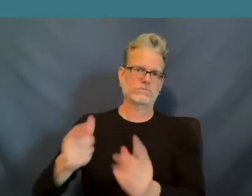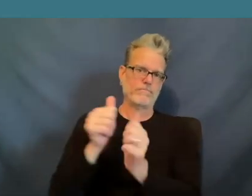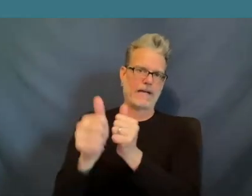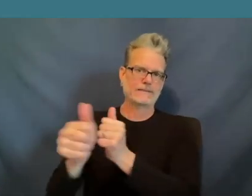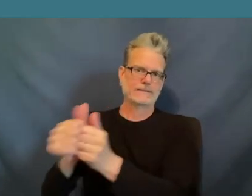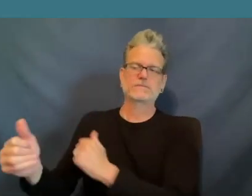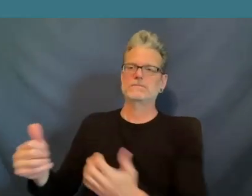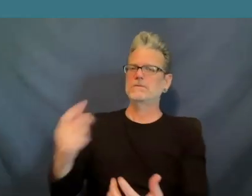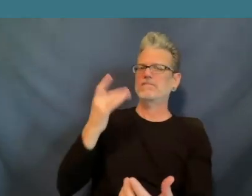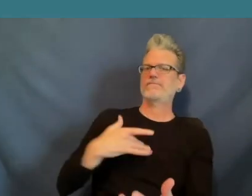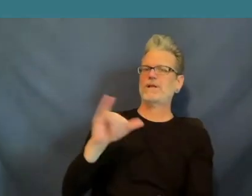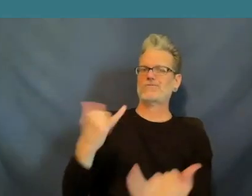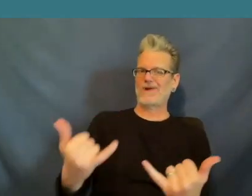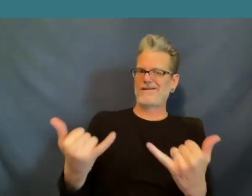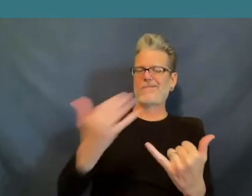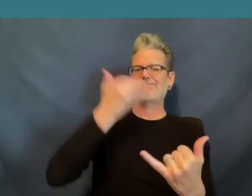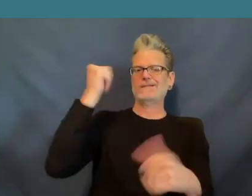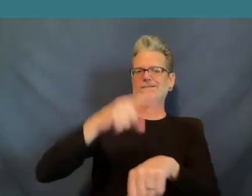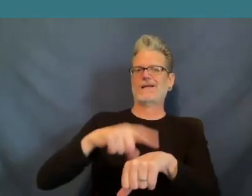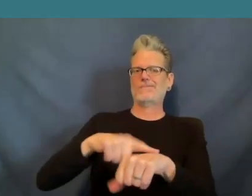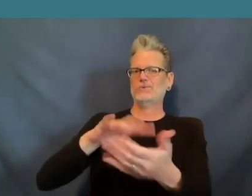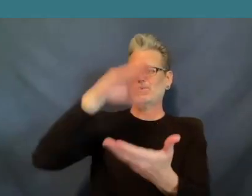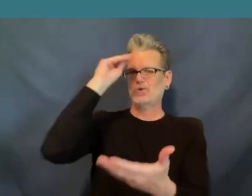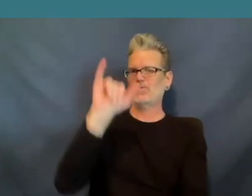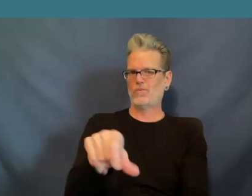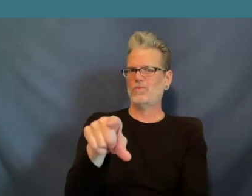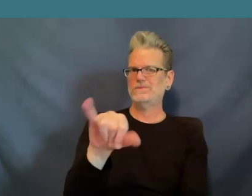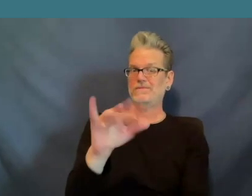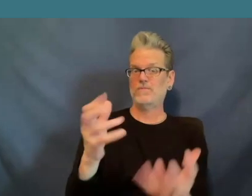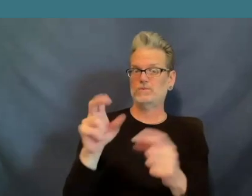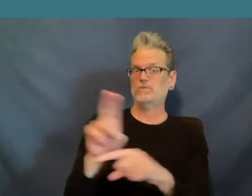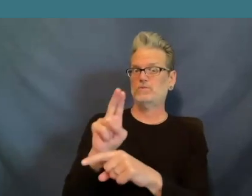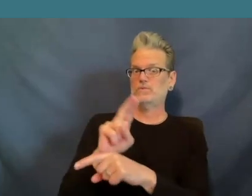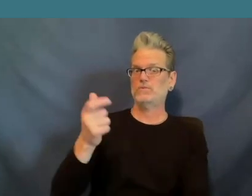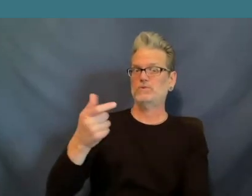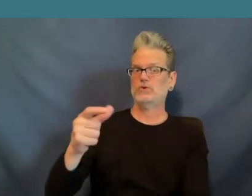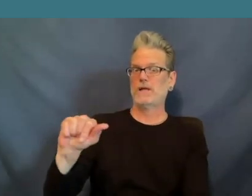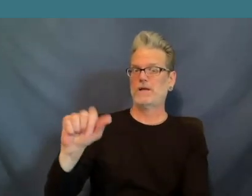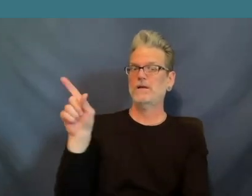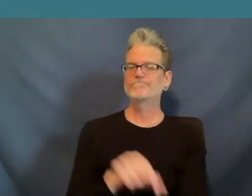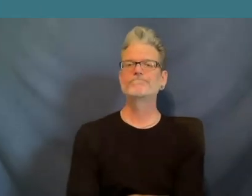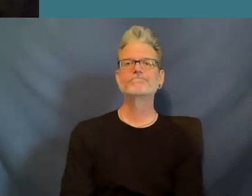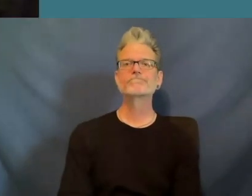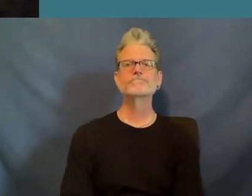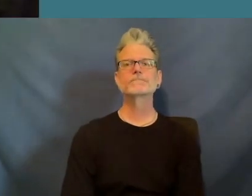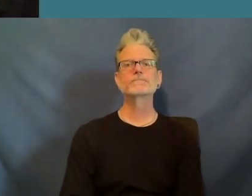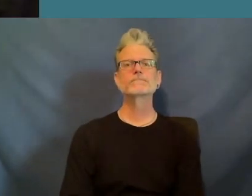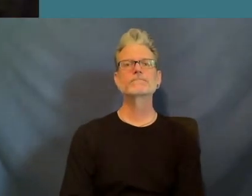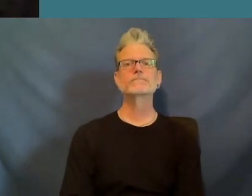learning topic for anyone that's seeking these opportunities. Next slide, please.